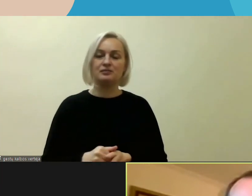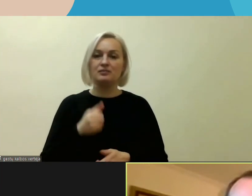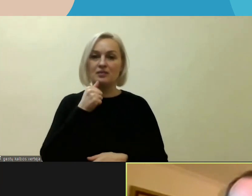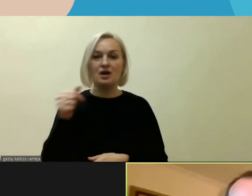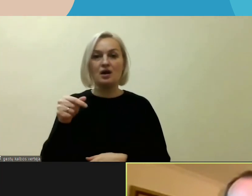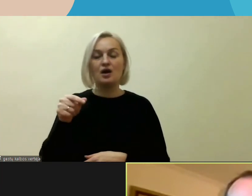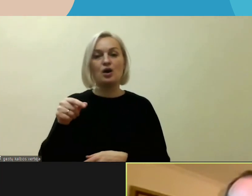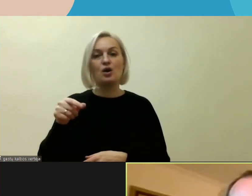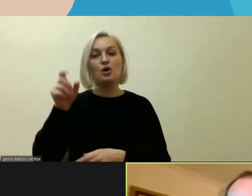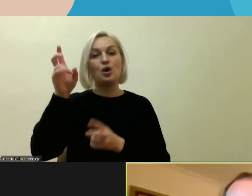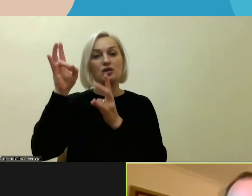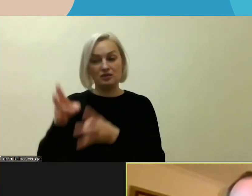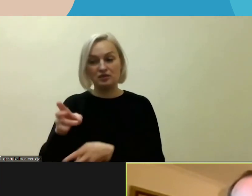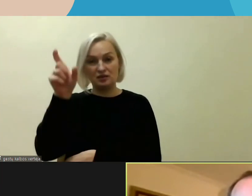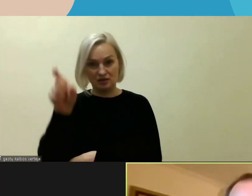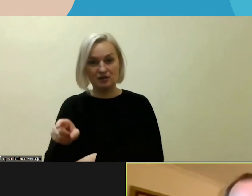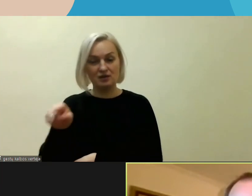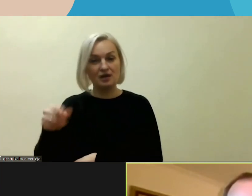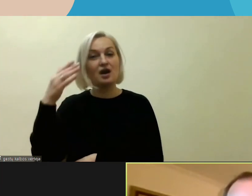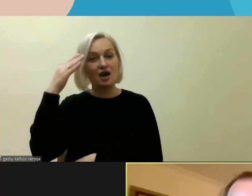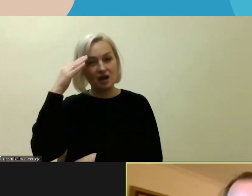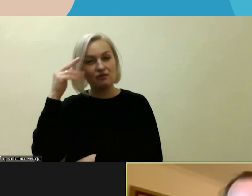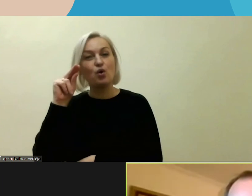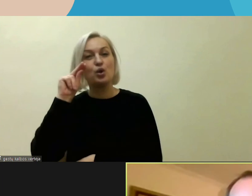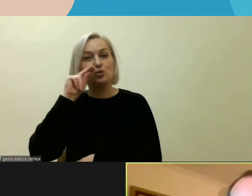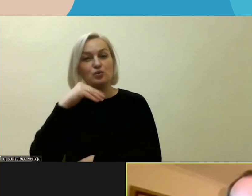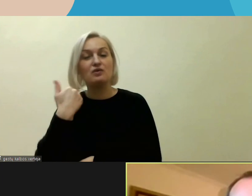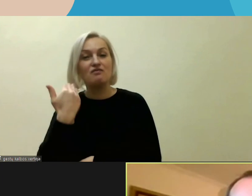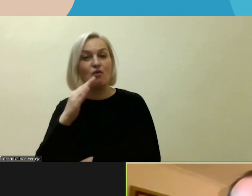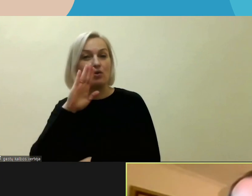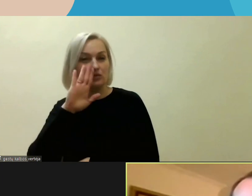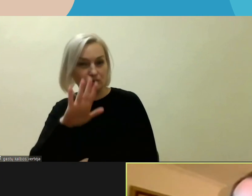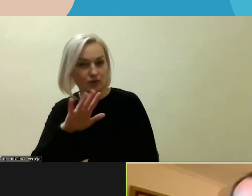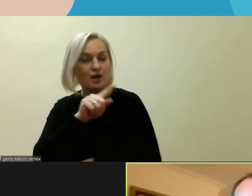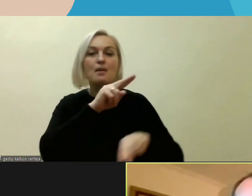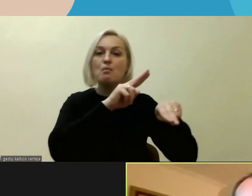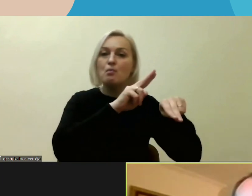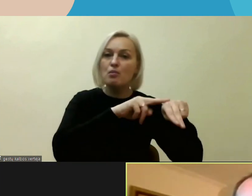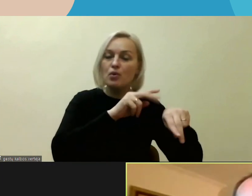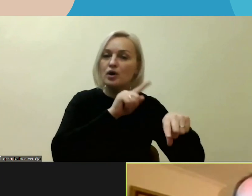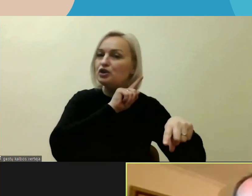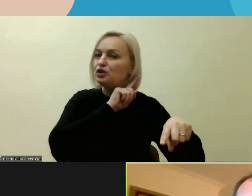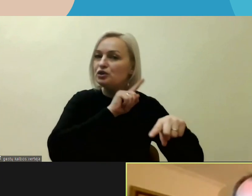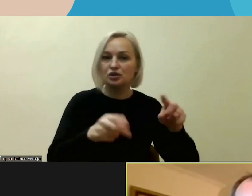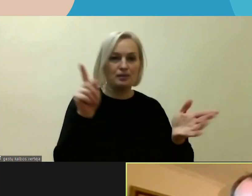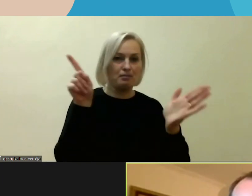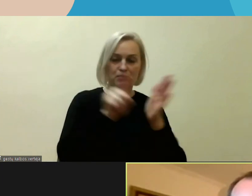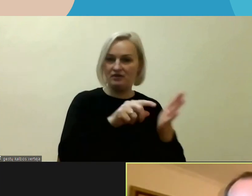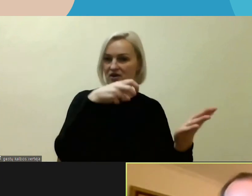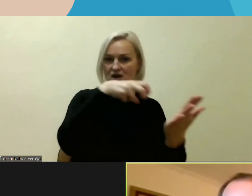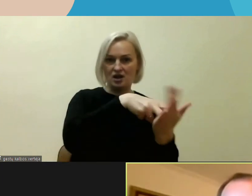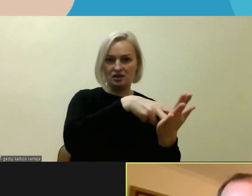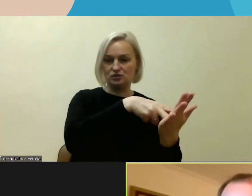a hate crime must be recorded. This doesn't tell you that it's definitely a hate crime, but it tells you that this possibility must be